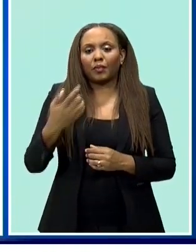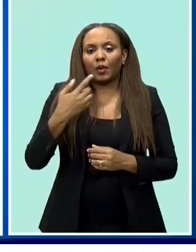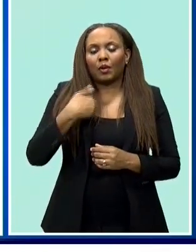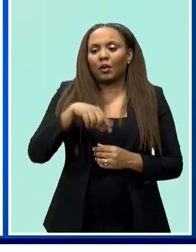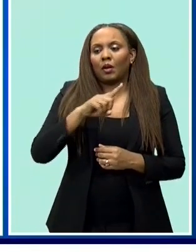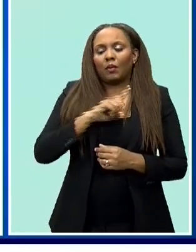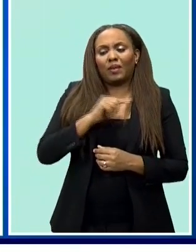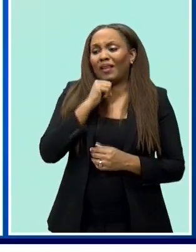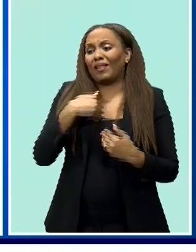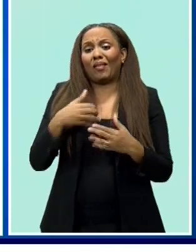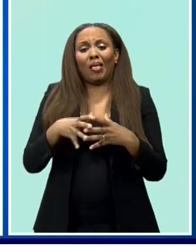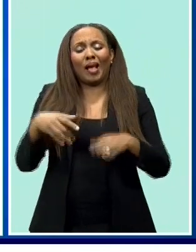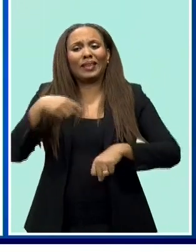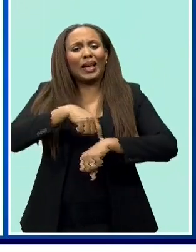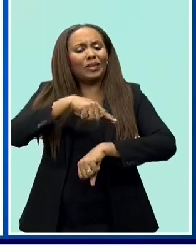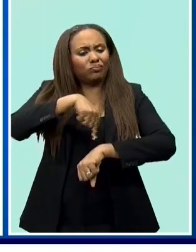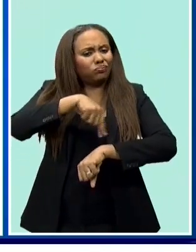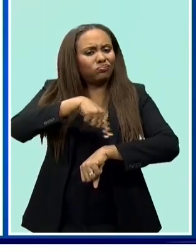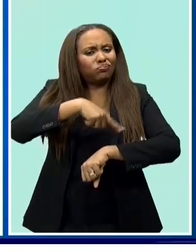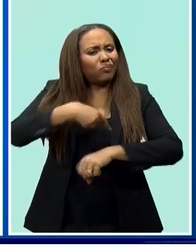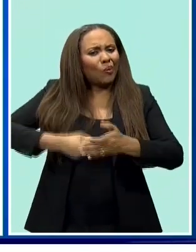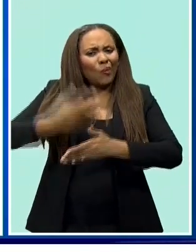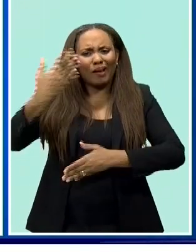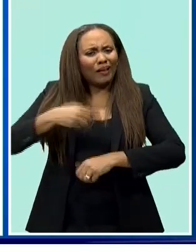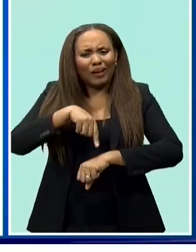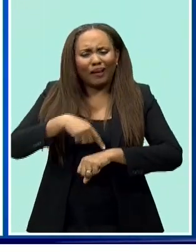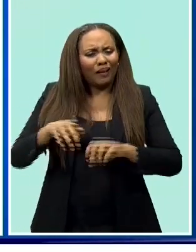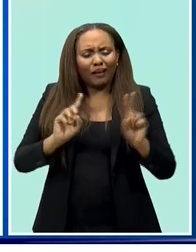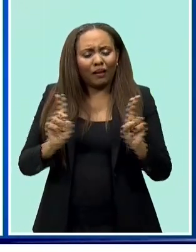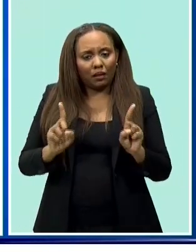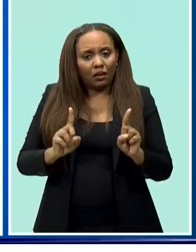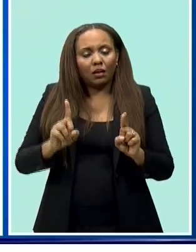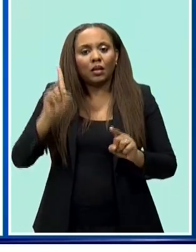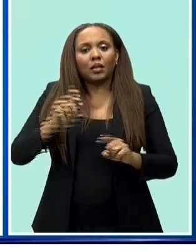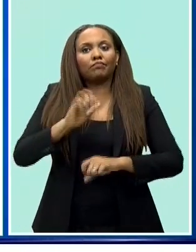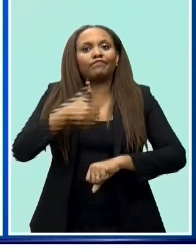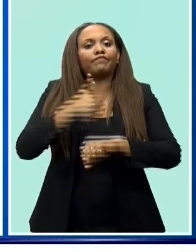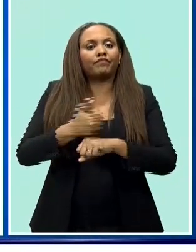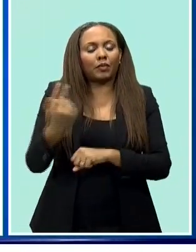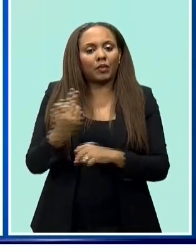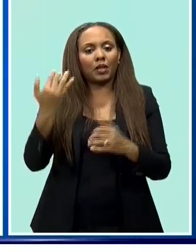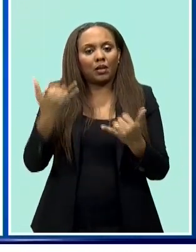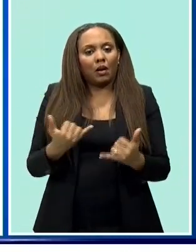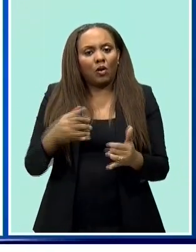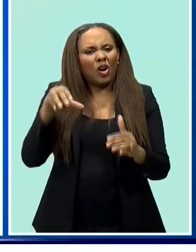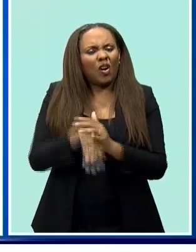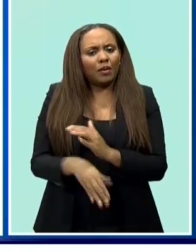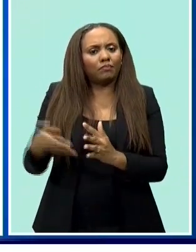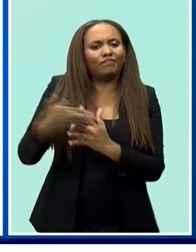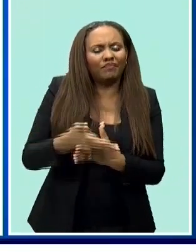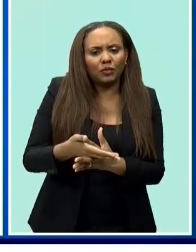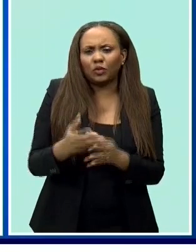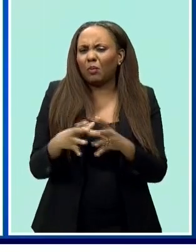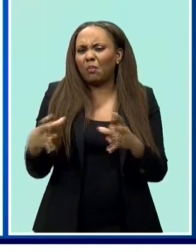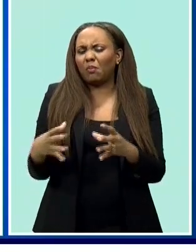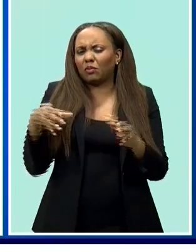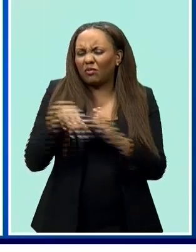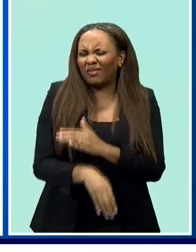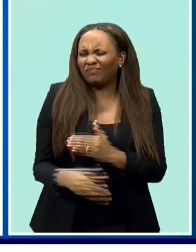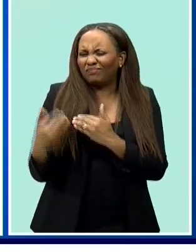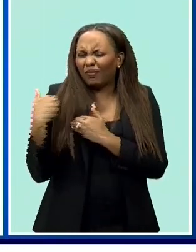time to introduce the agreed measures as the burden of crime is weighing too heavily on